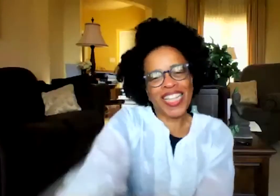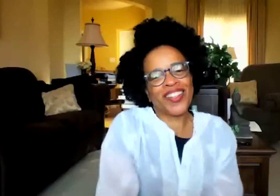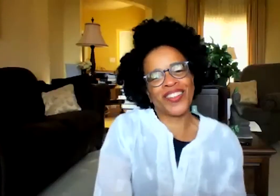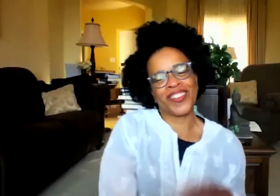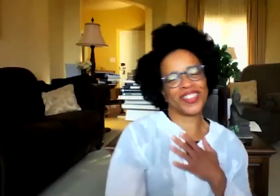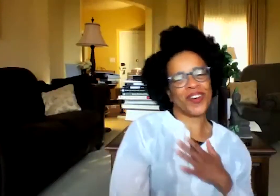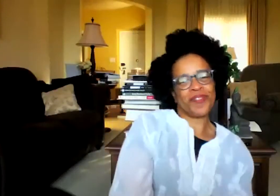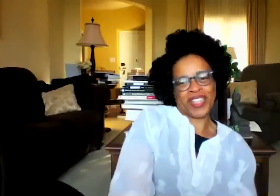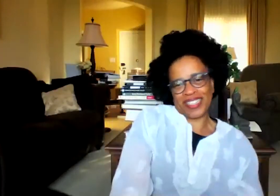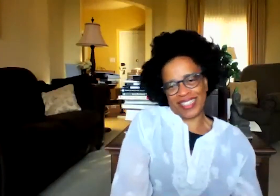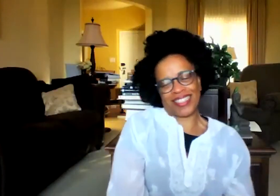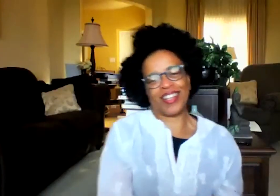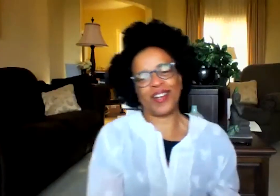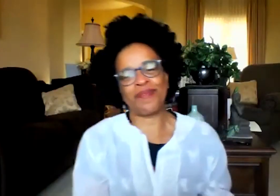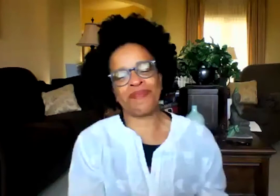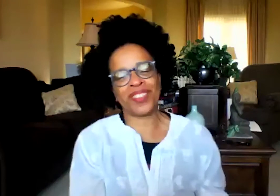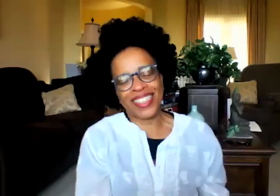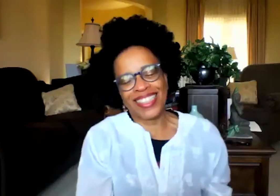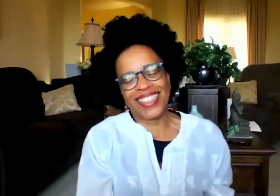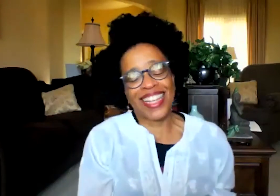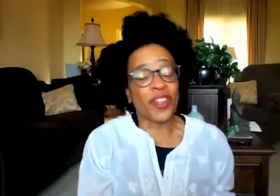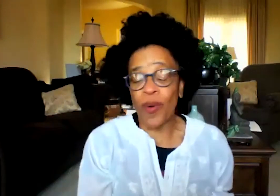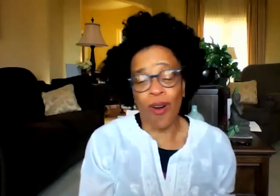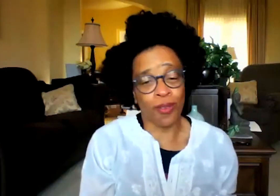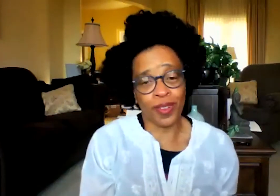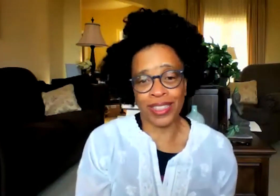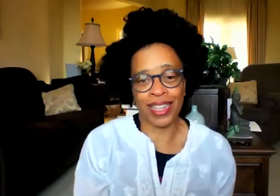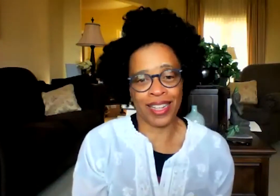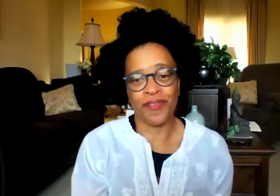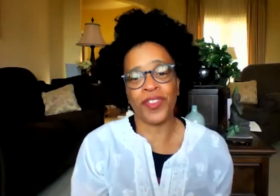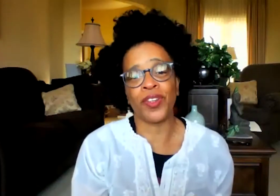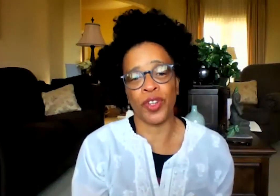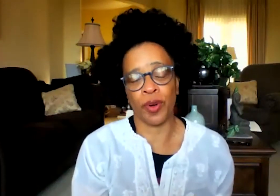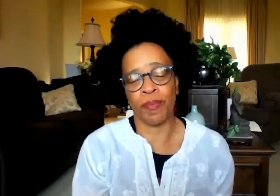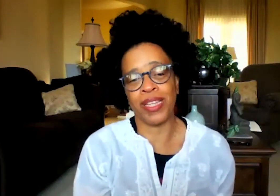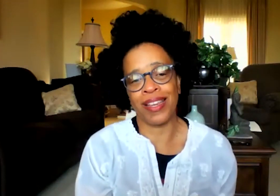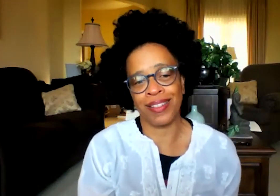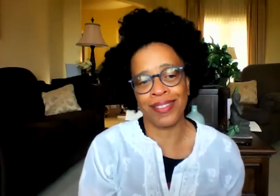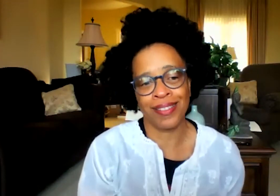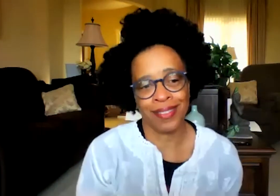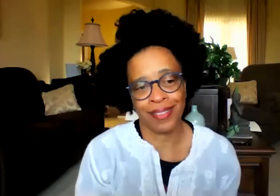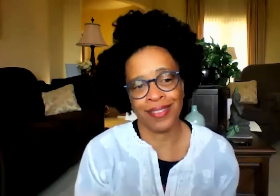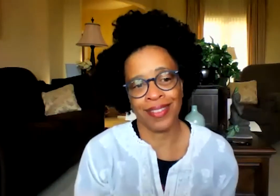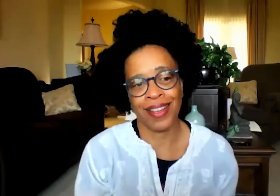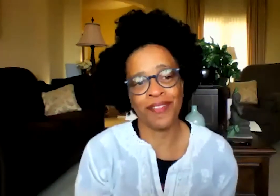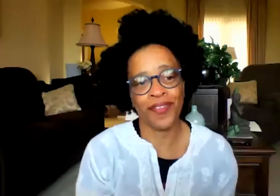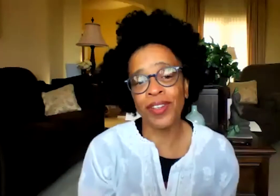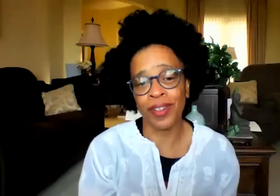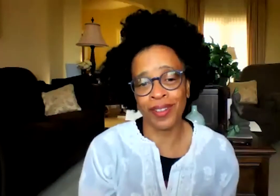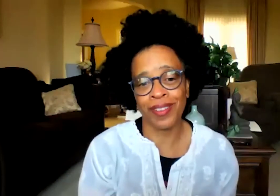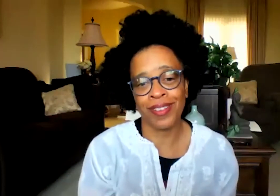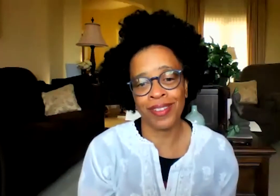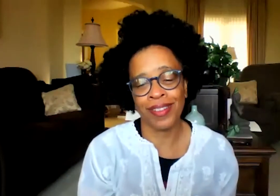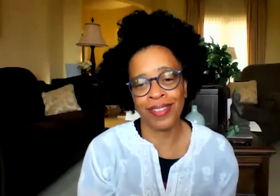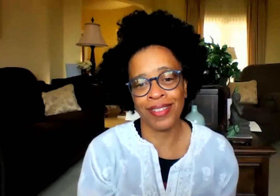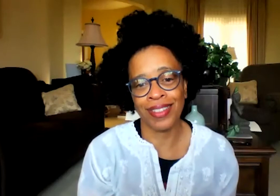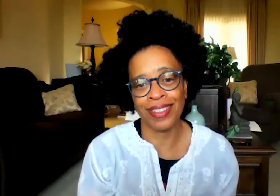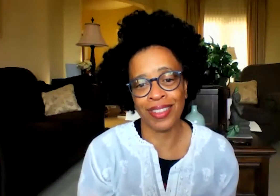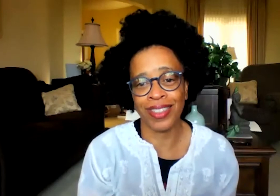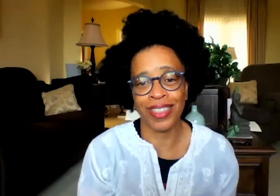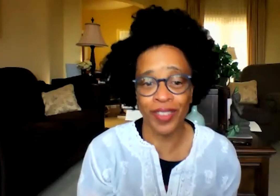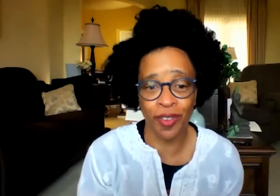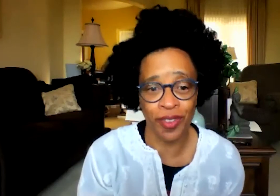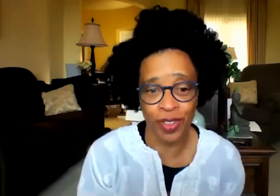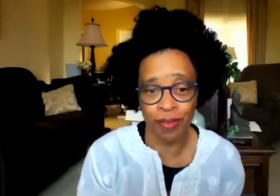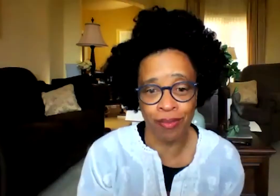Wow, thank you so much. Thank you all, really. I can feel your being. I can feel you.